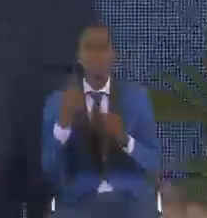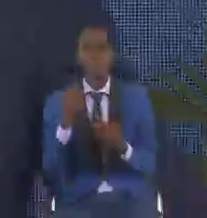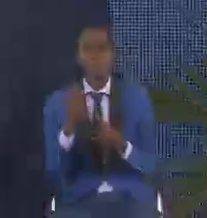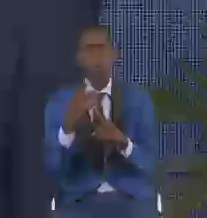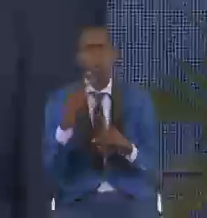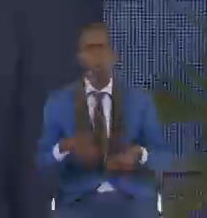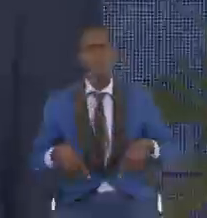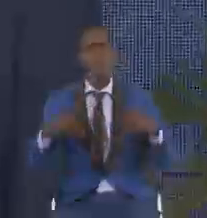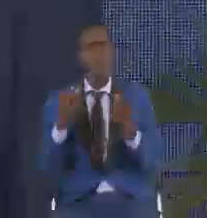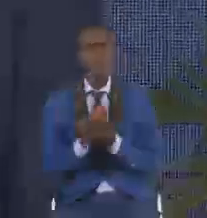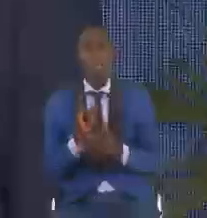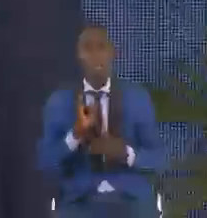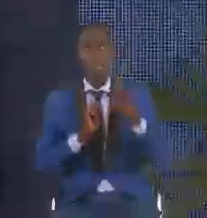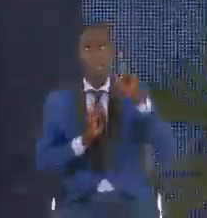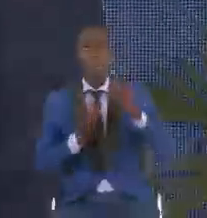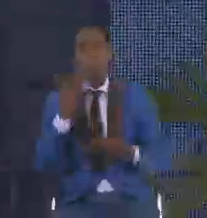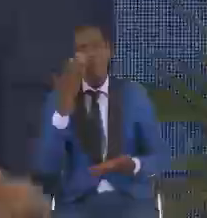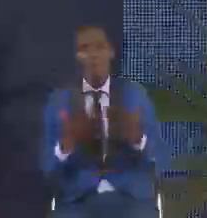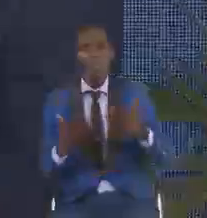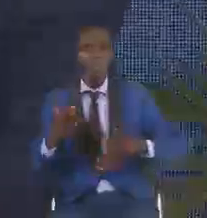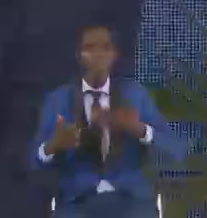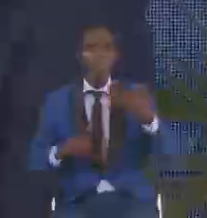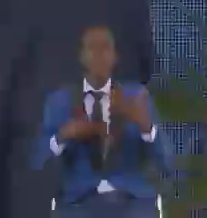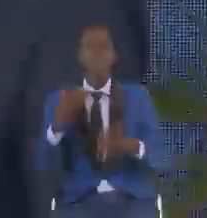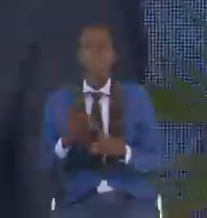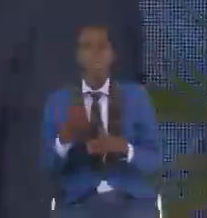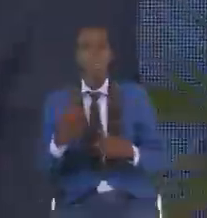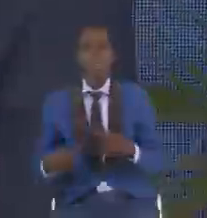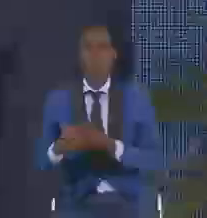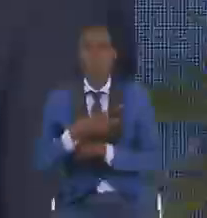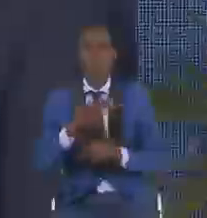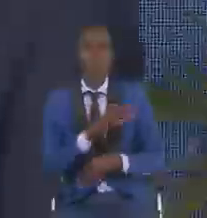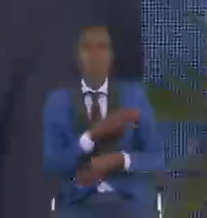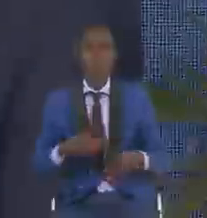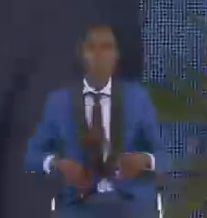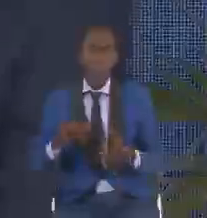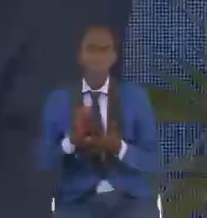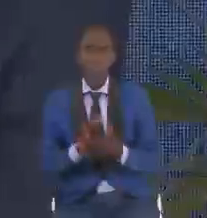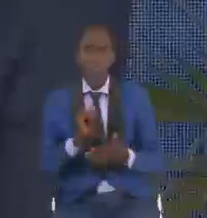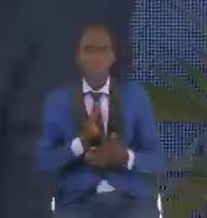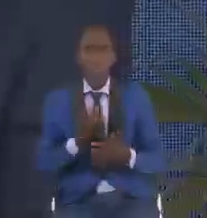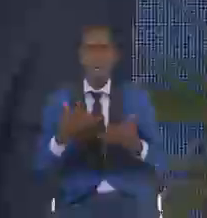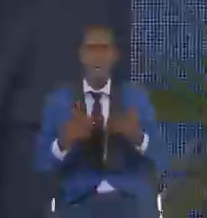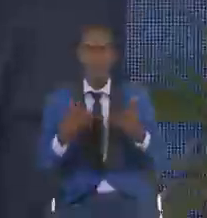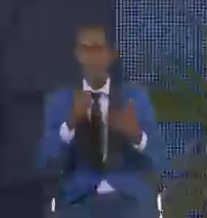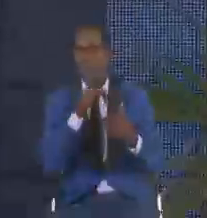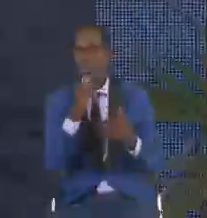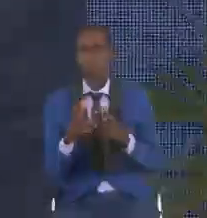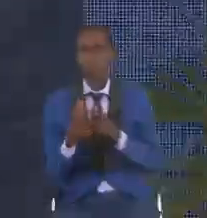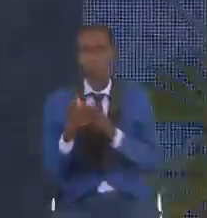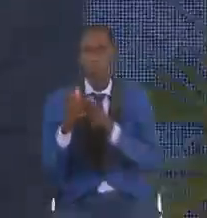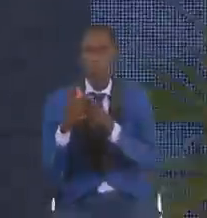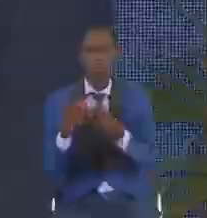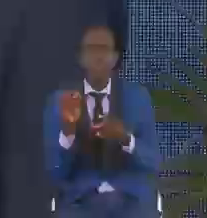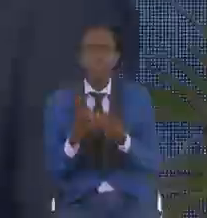that I may rejoice in the day of Christ, that I have not run in